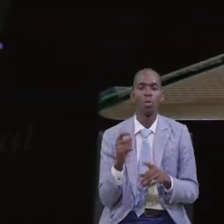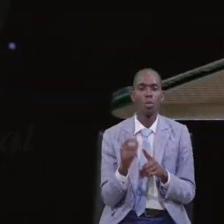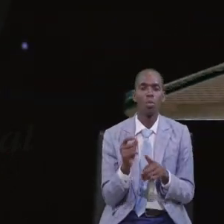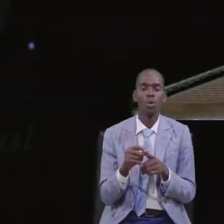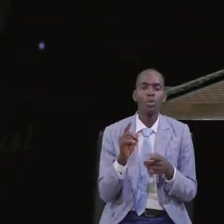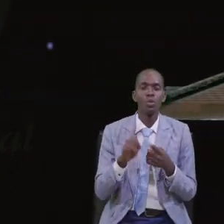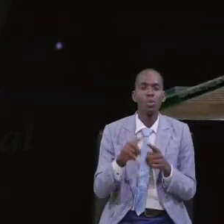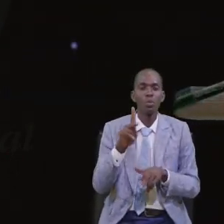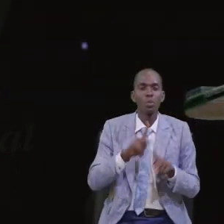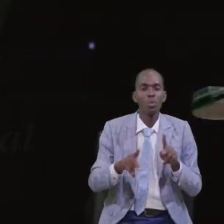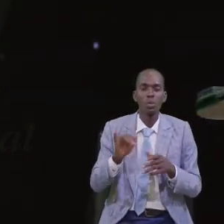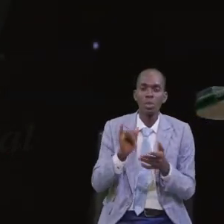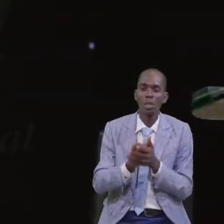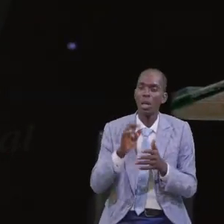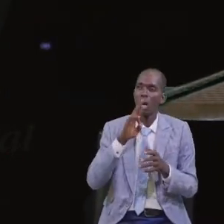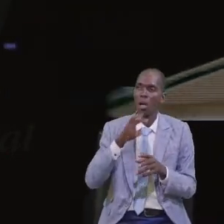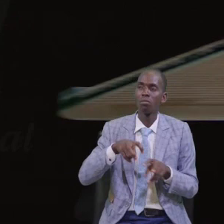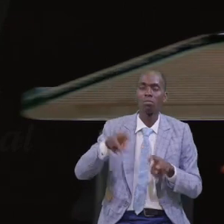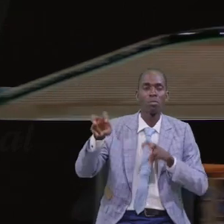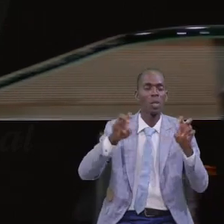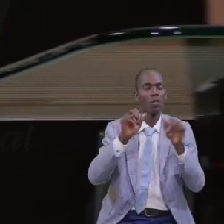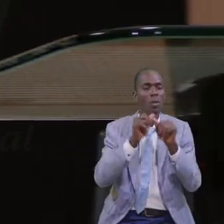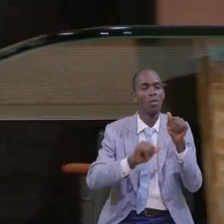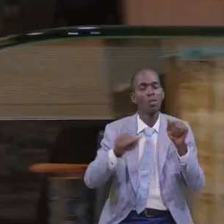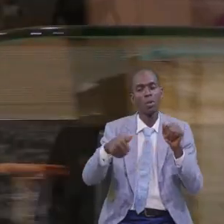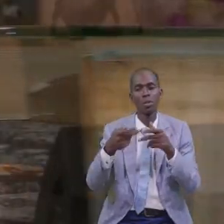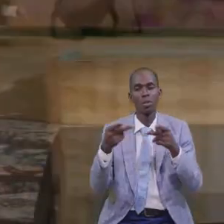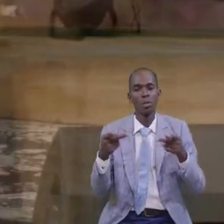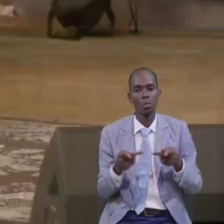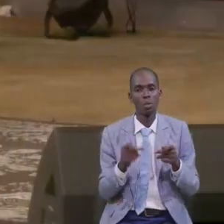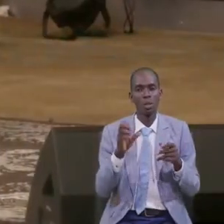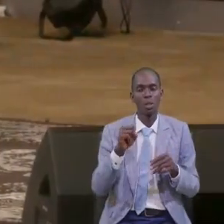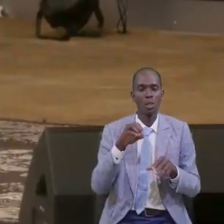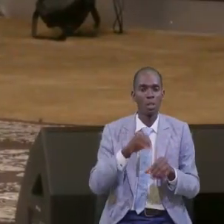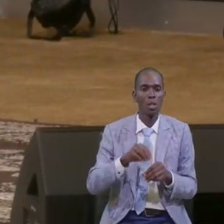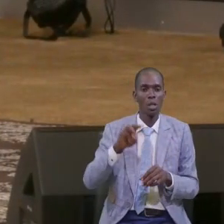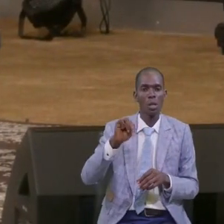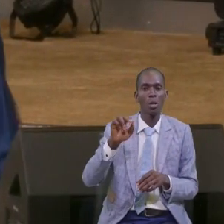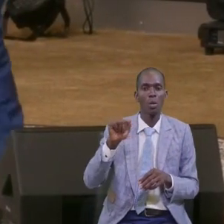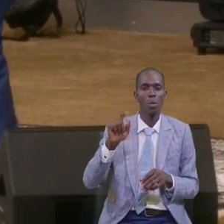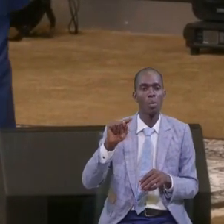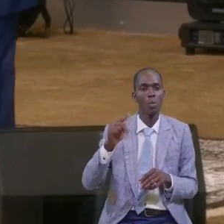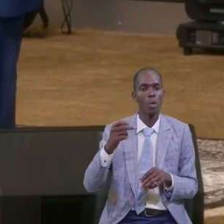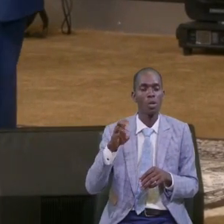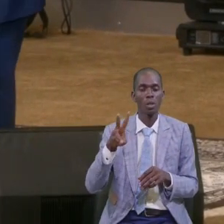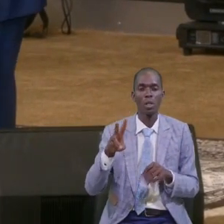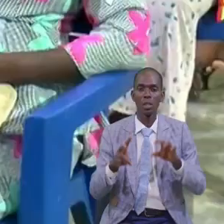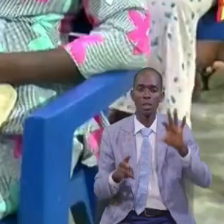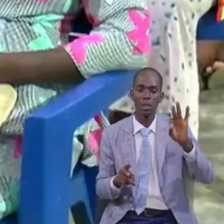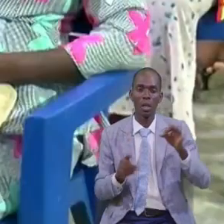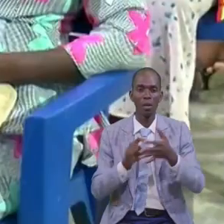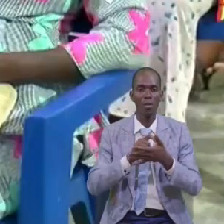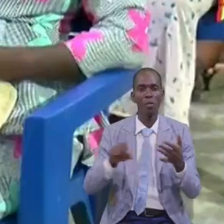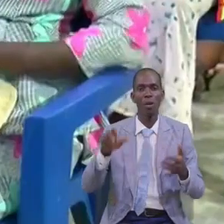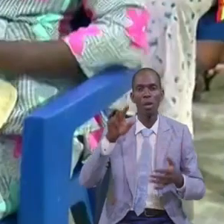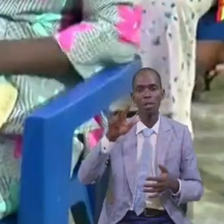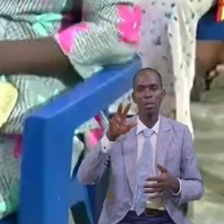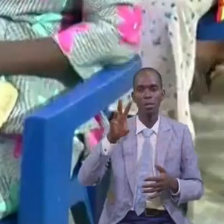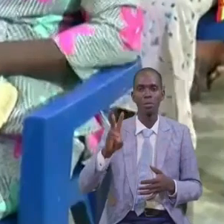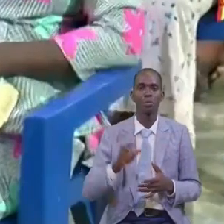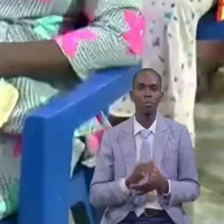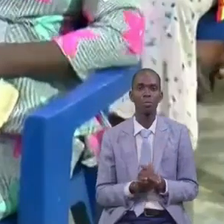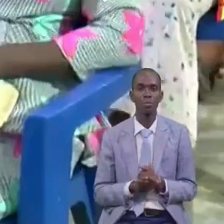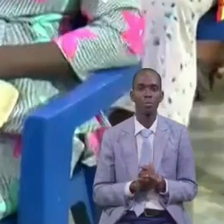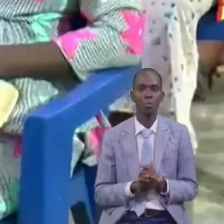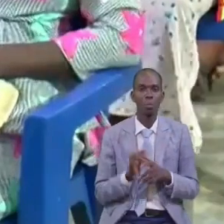scattered all about. In Matthew chapter 9, reading from verse 36, 36. Matthew chapter 9 verse 36.